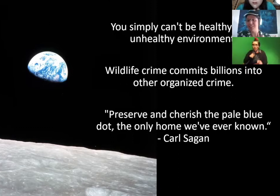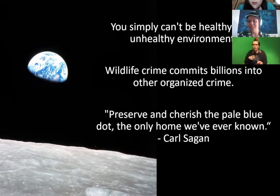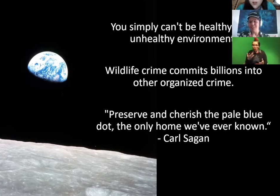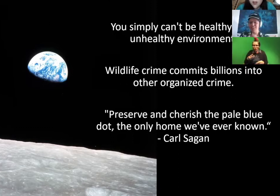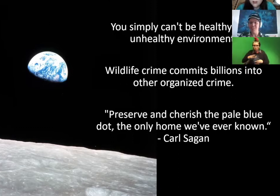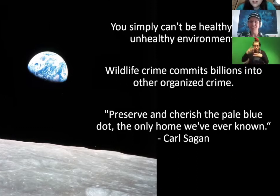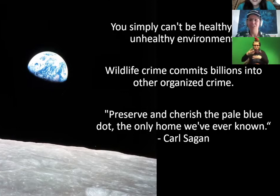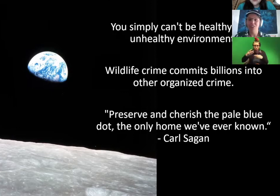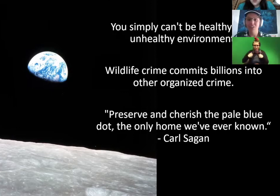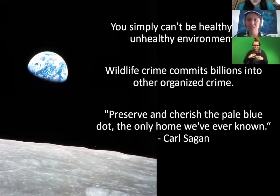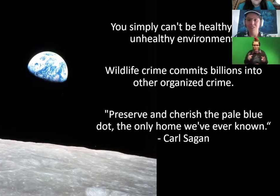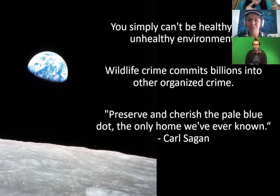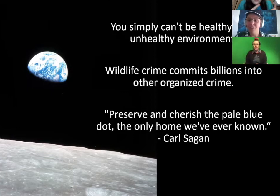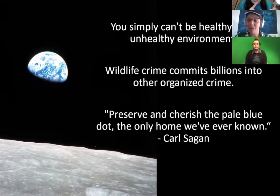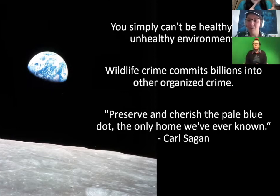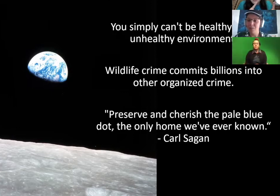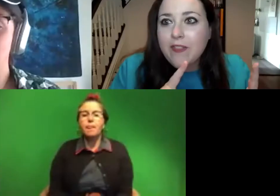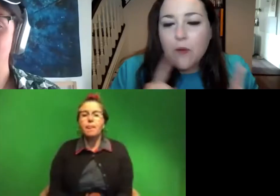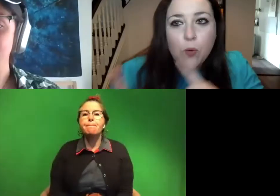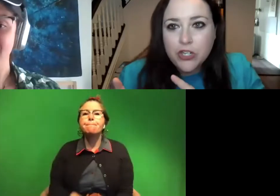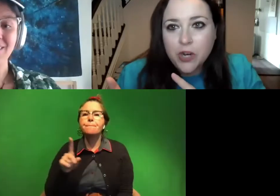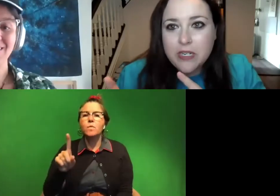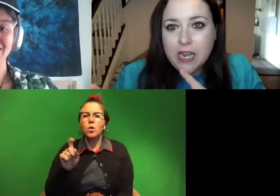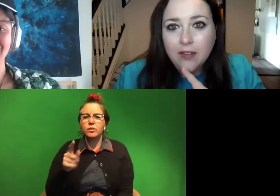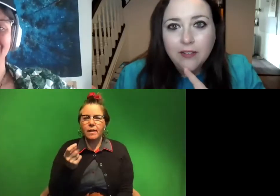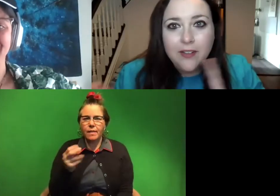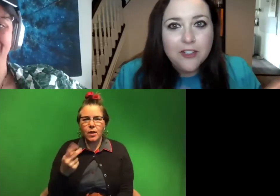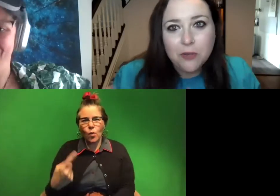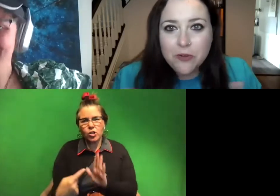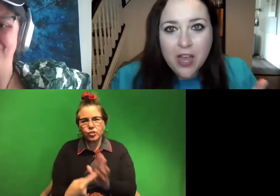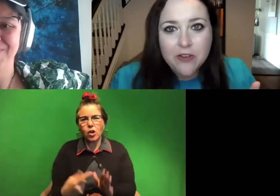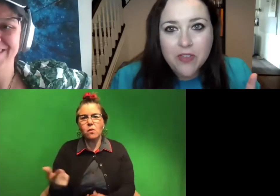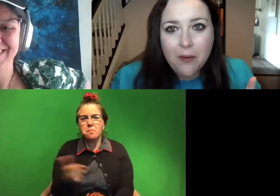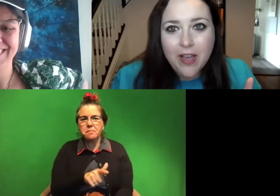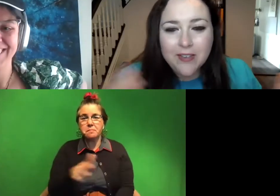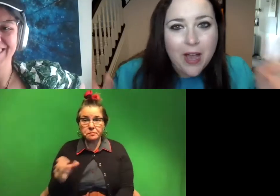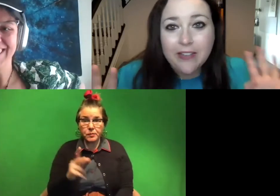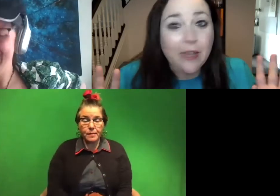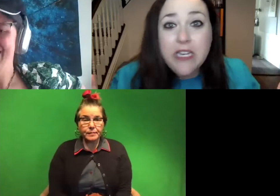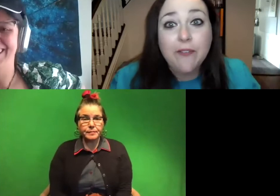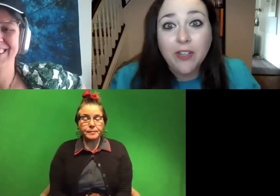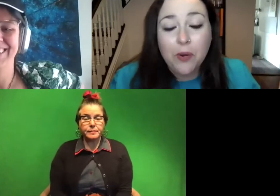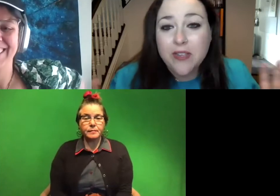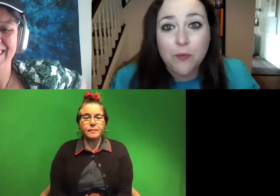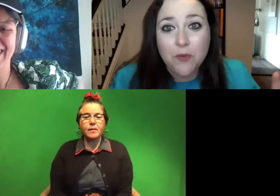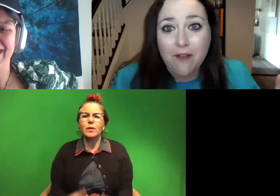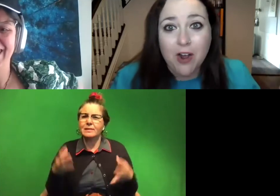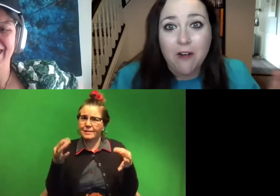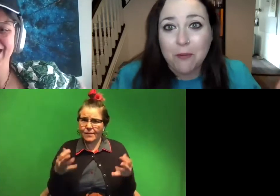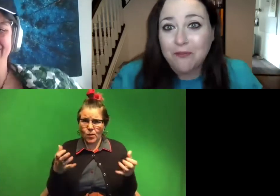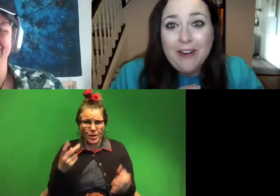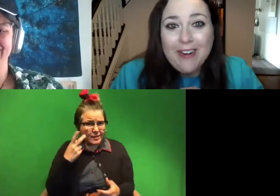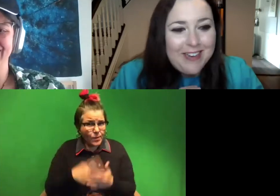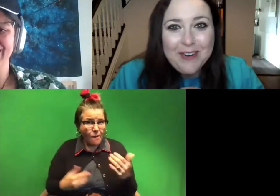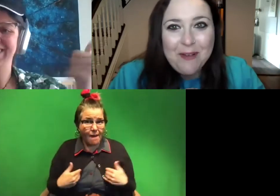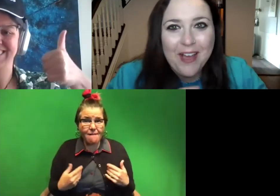questions. Let's do one question and then one show and tell. Do you want to do it that way? Because we definitely want to see what you have to offer.